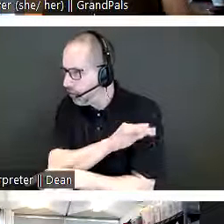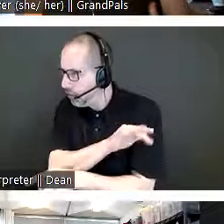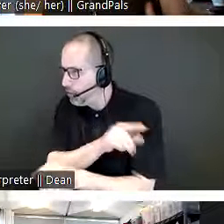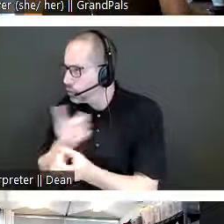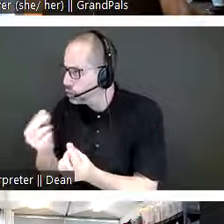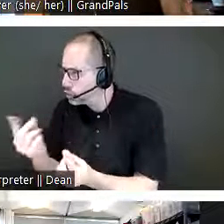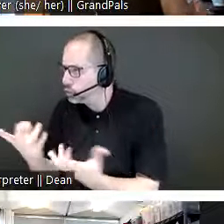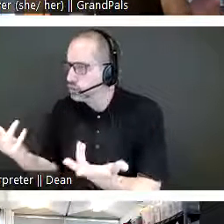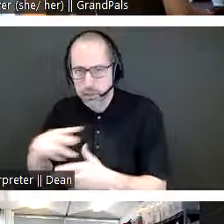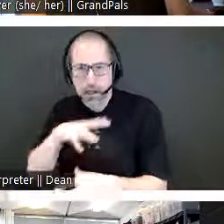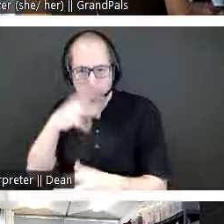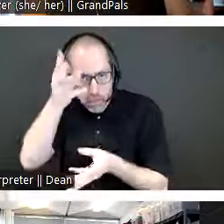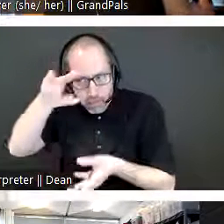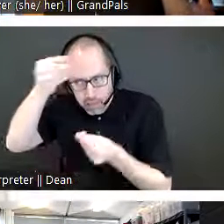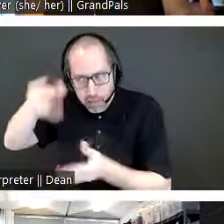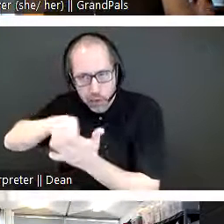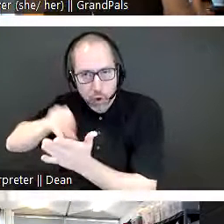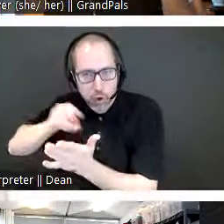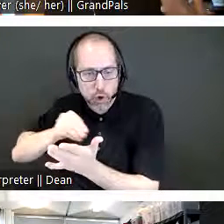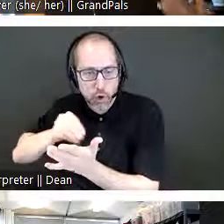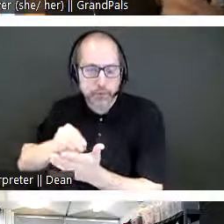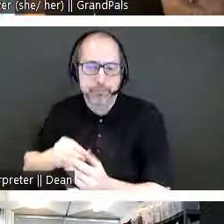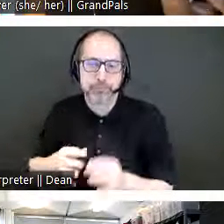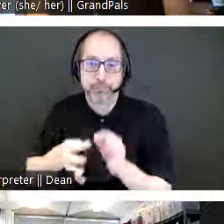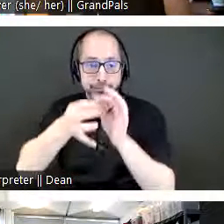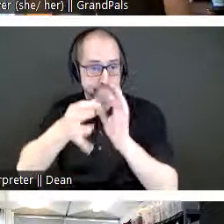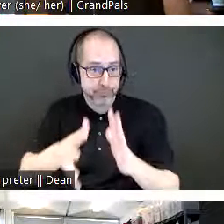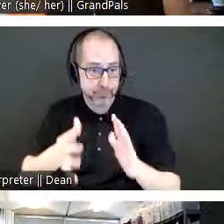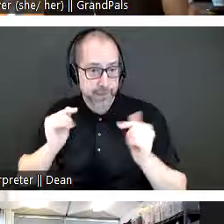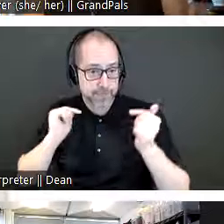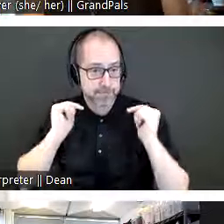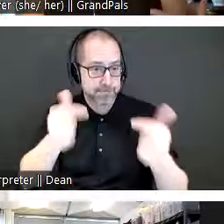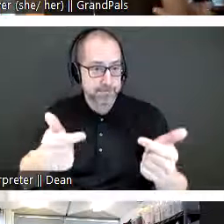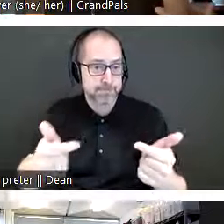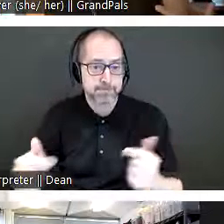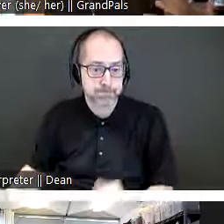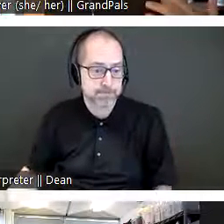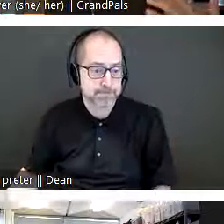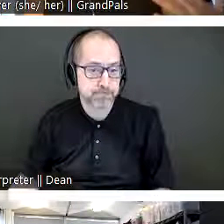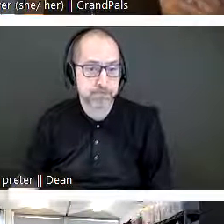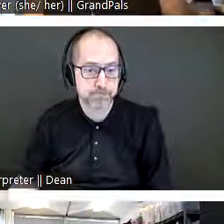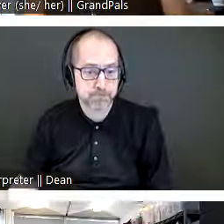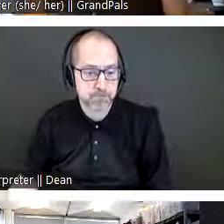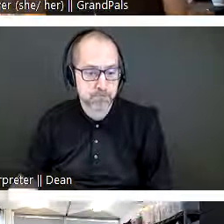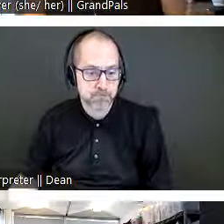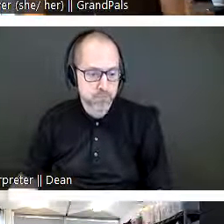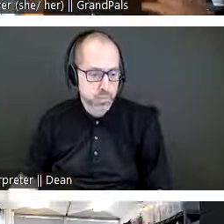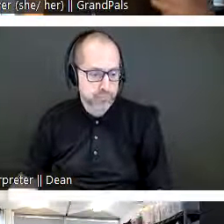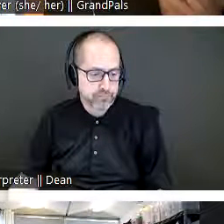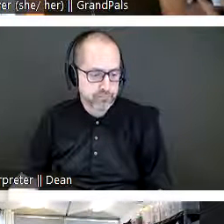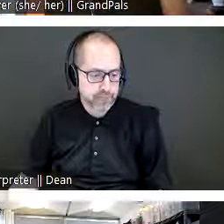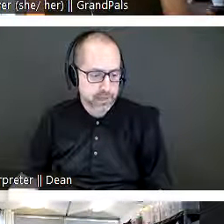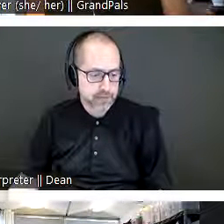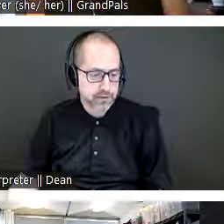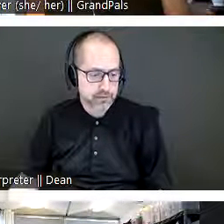So whether it's a drawing, a painting, poetry, a sketch, a play, a dance,